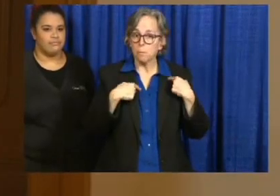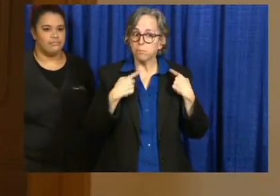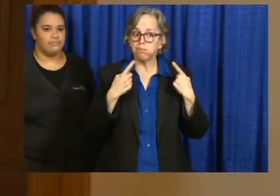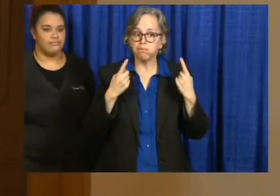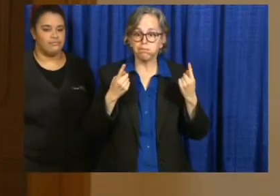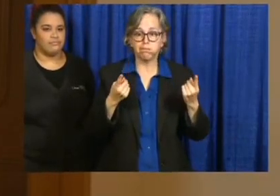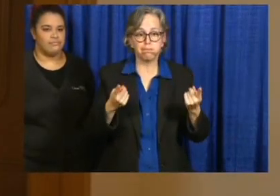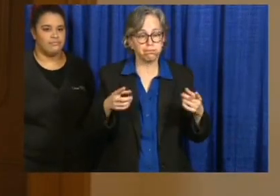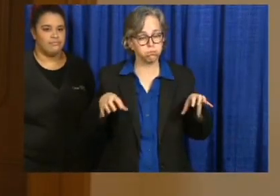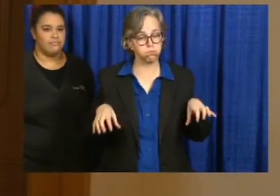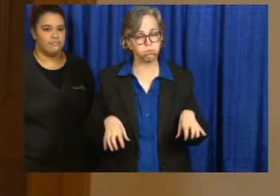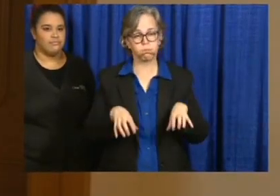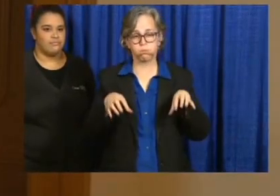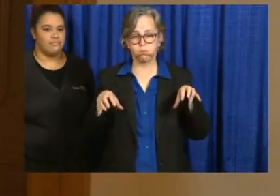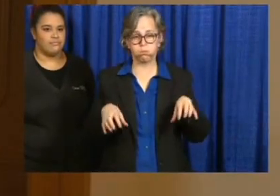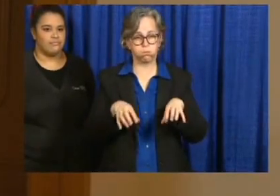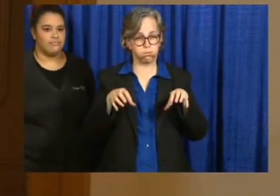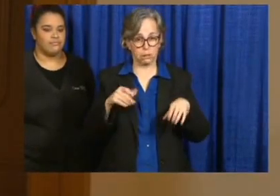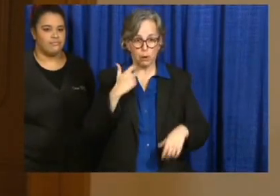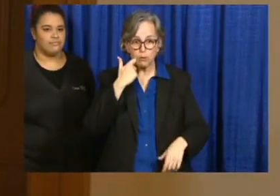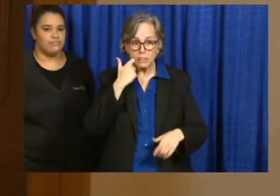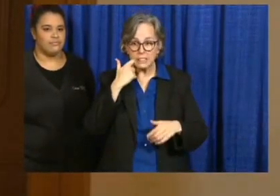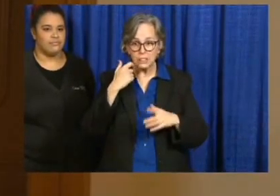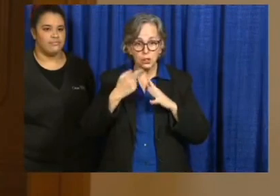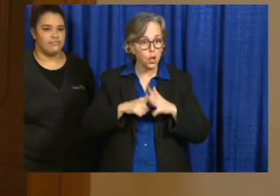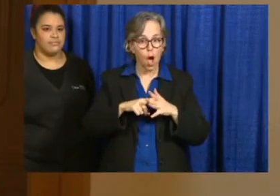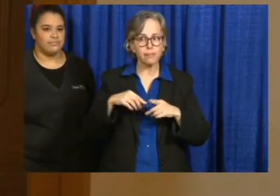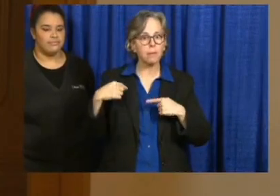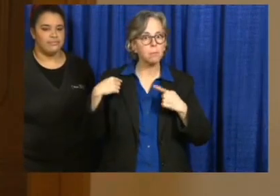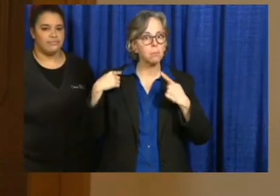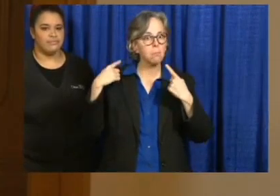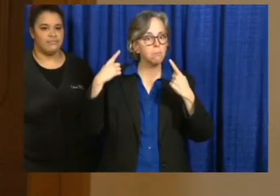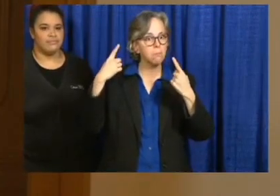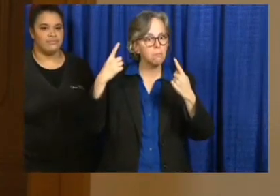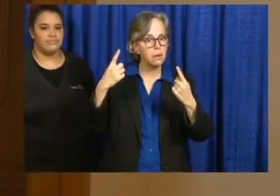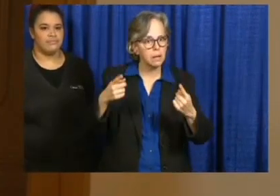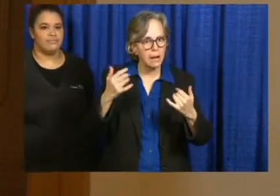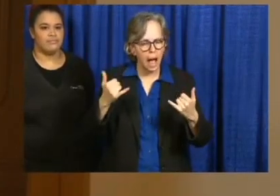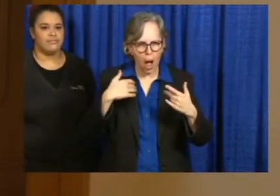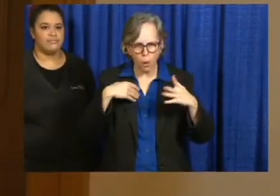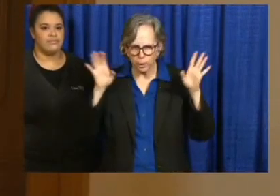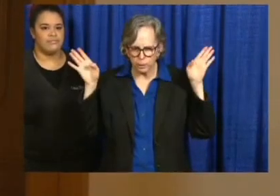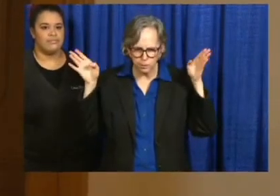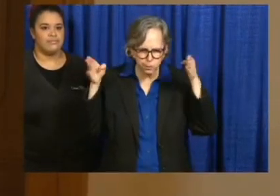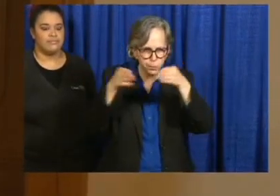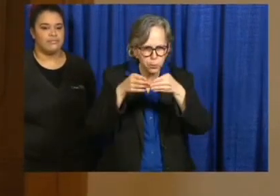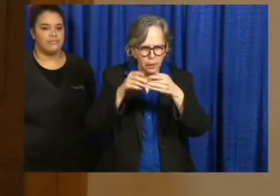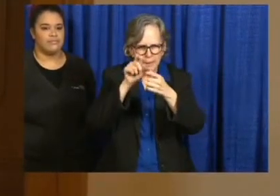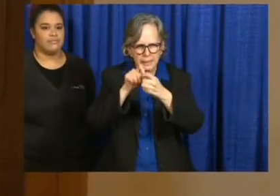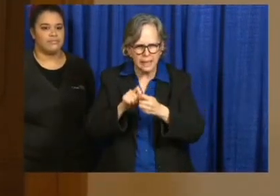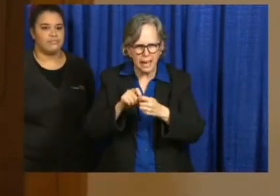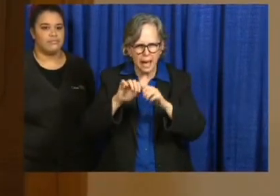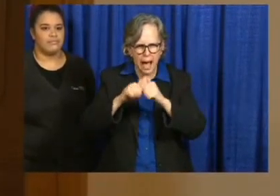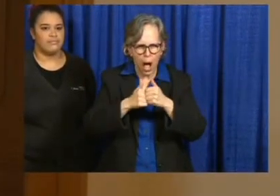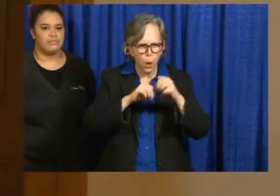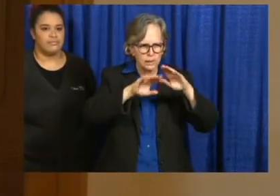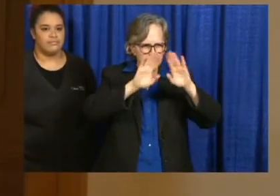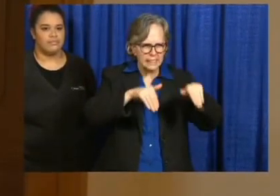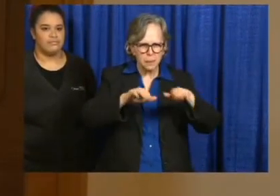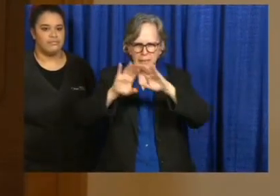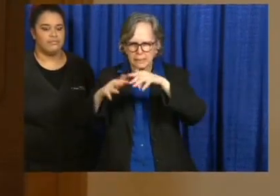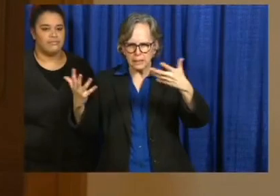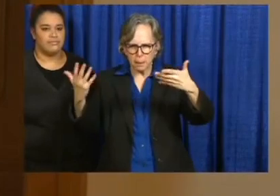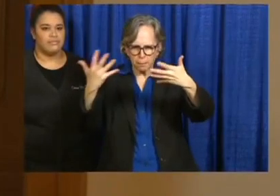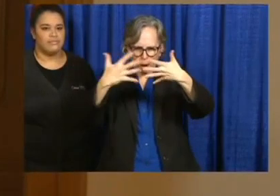the details this week of how we work together across systems. So all their protocols are in place, and I know they're taking